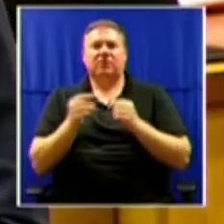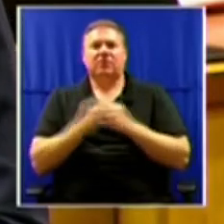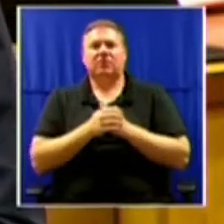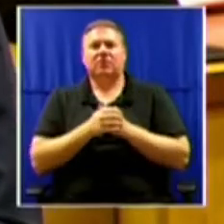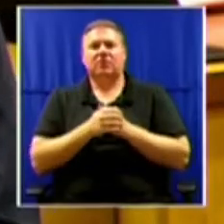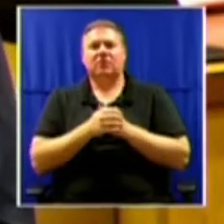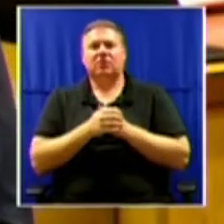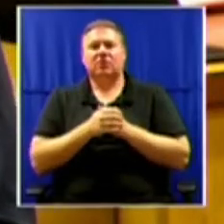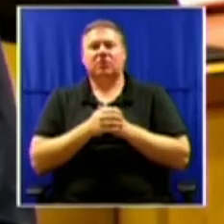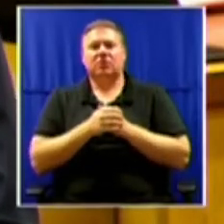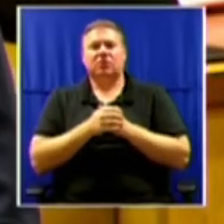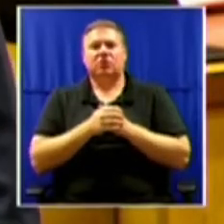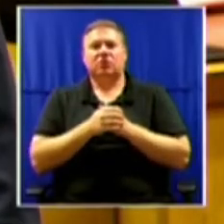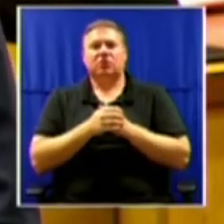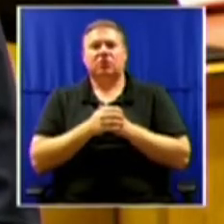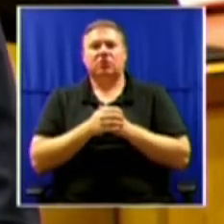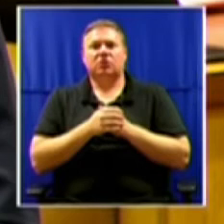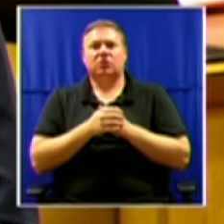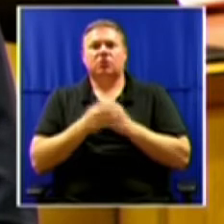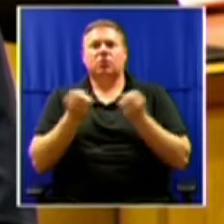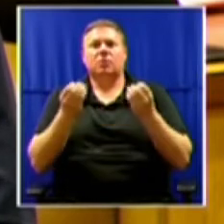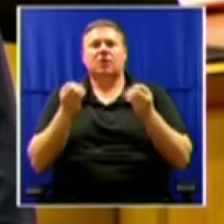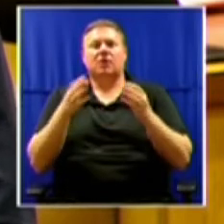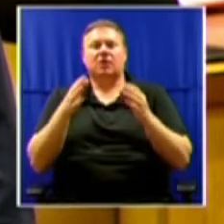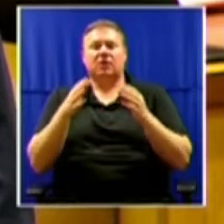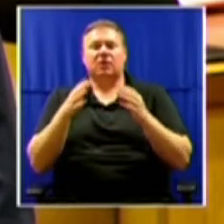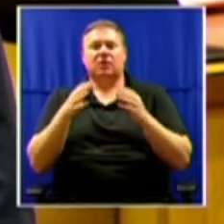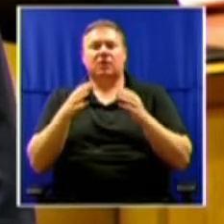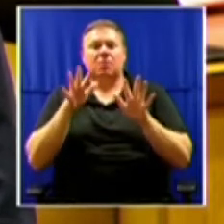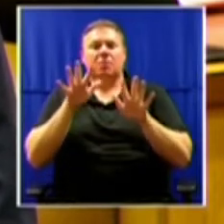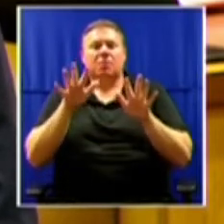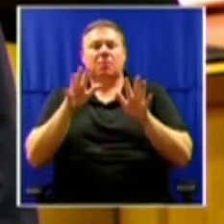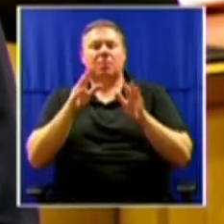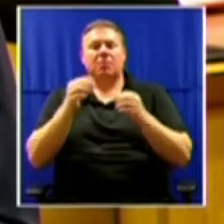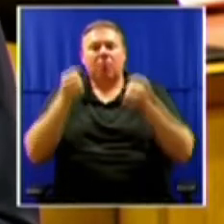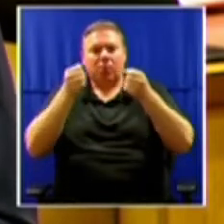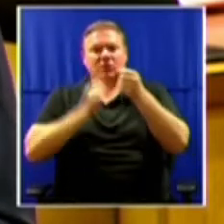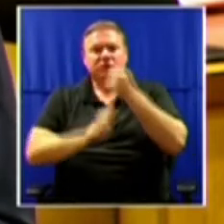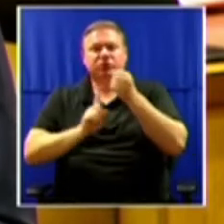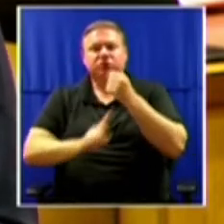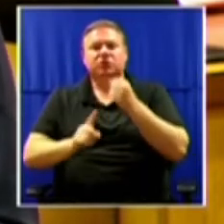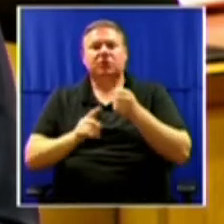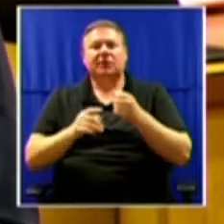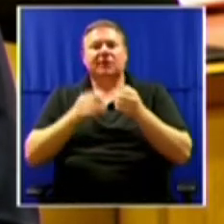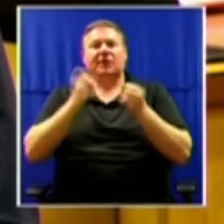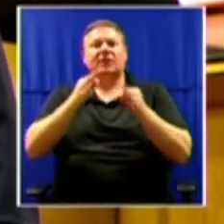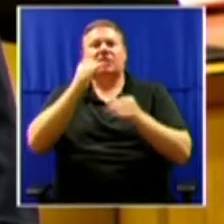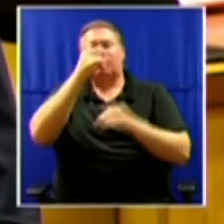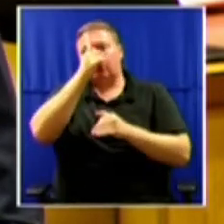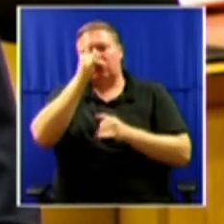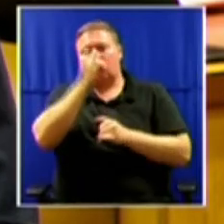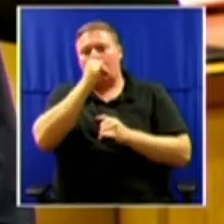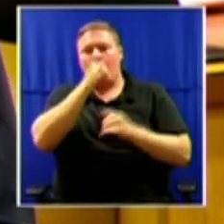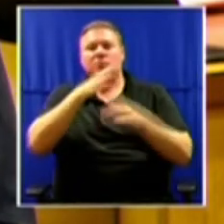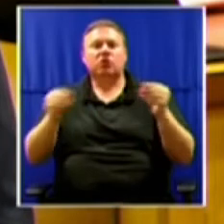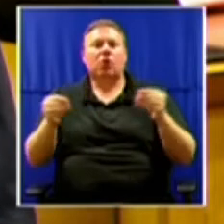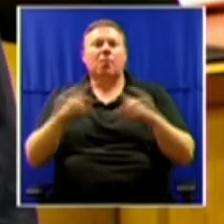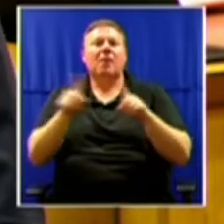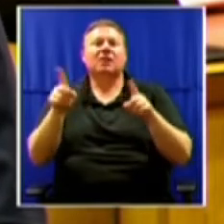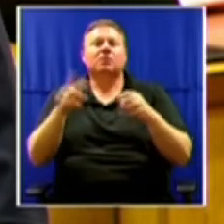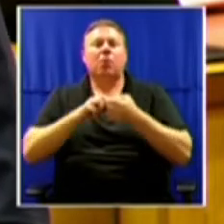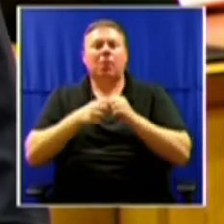country. As long as crime is still there, people will continue to be incarcerated. The issue is how do we